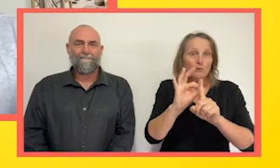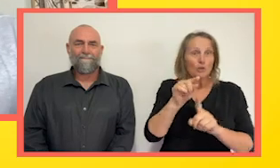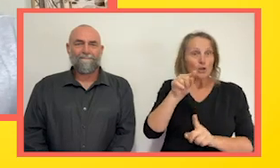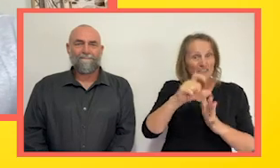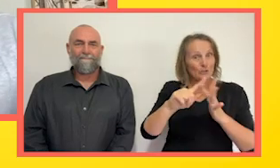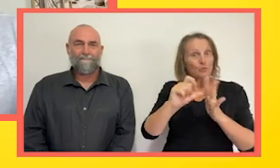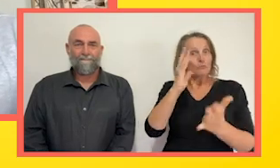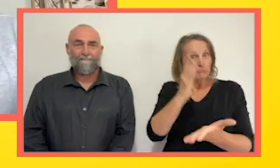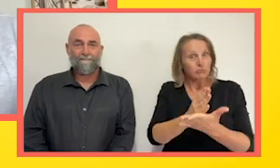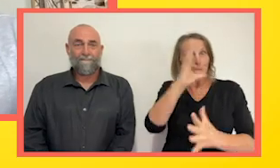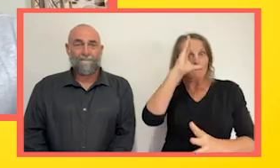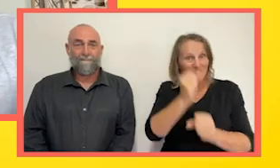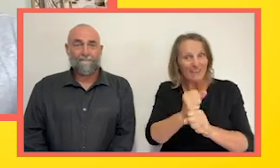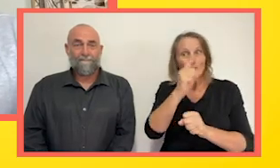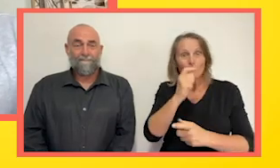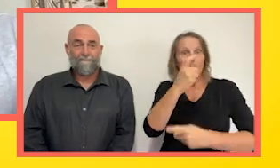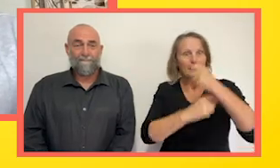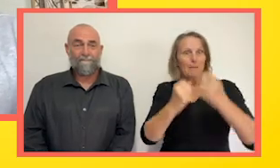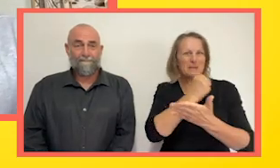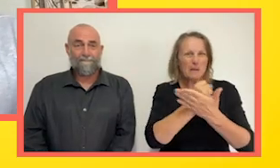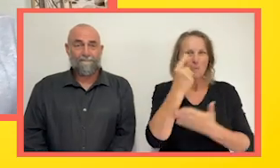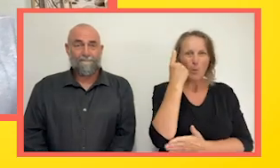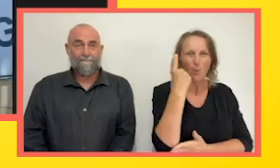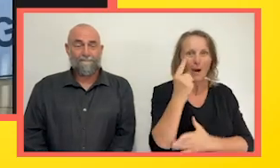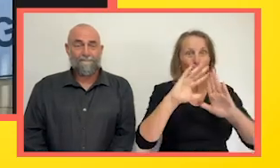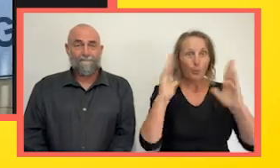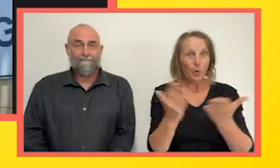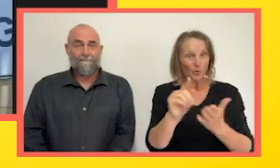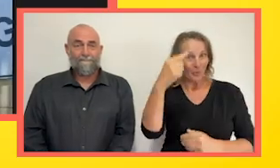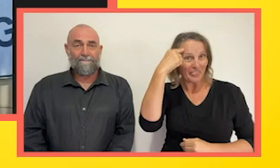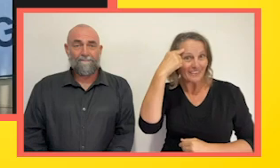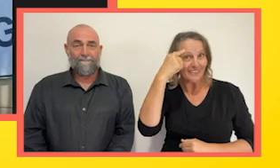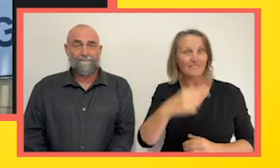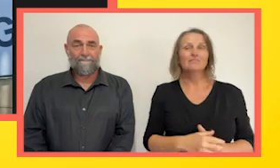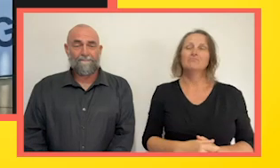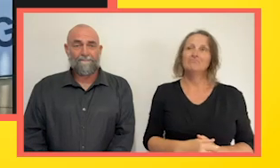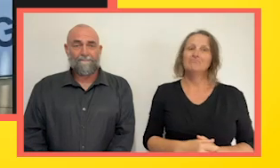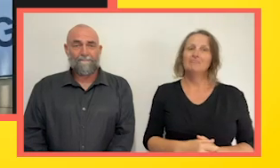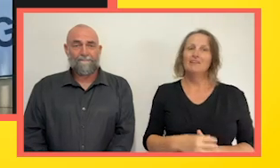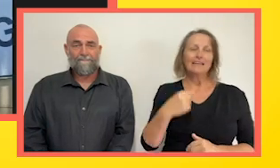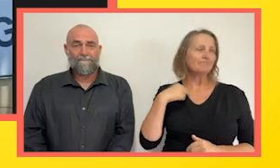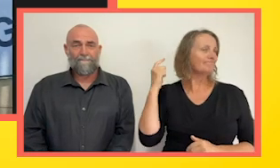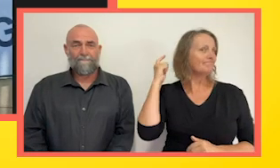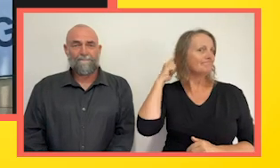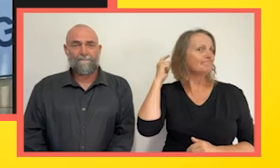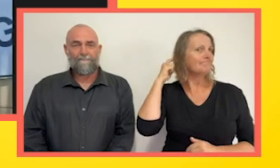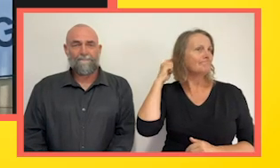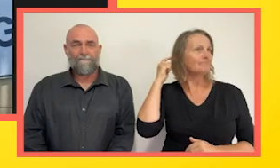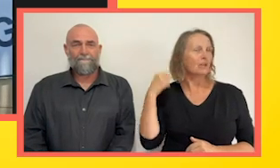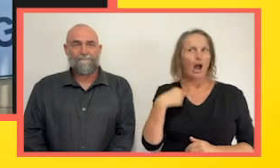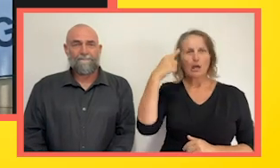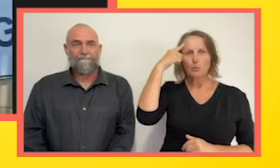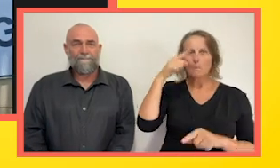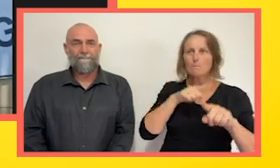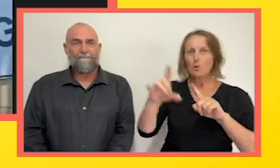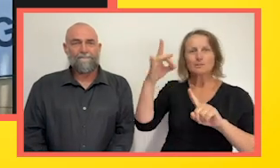ever believe that number one was going to be possible? I always had that kind of in the back of my mind as probably the most